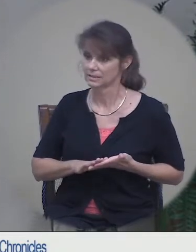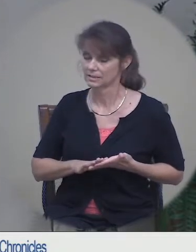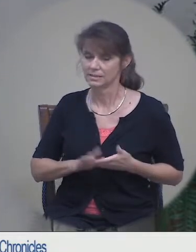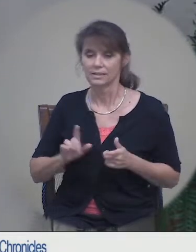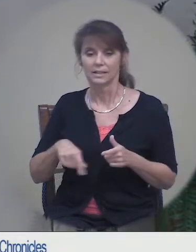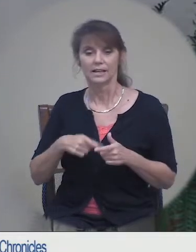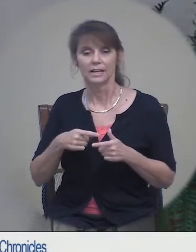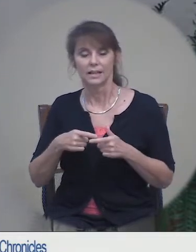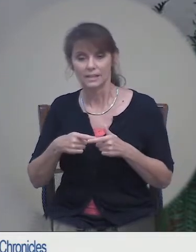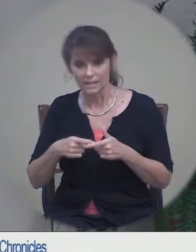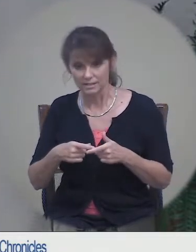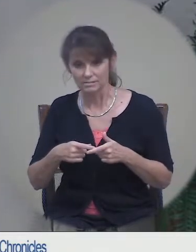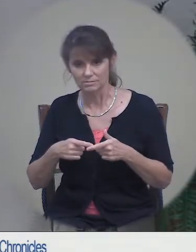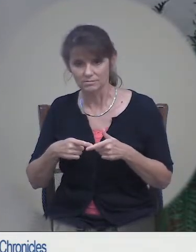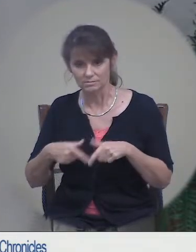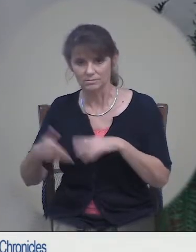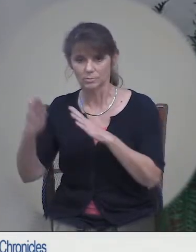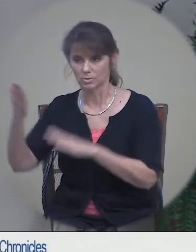sin.